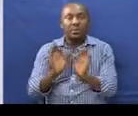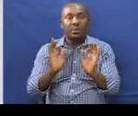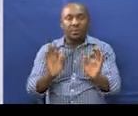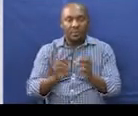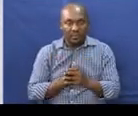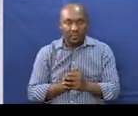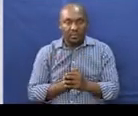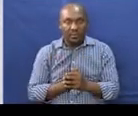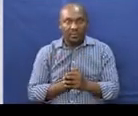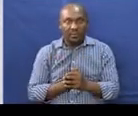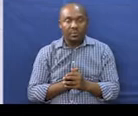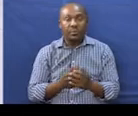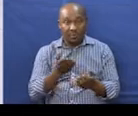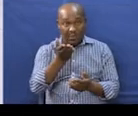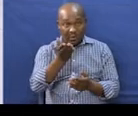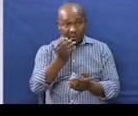remember